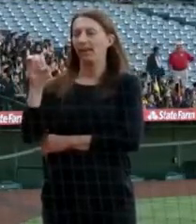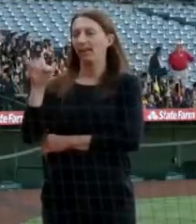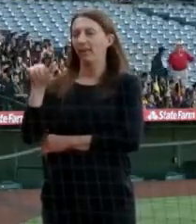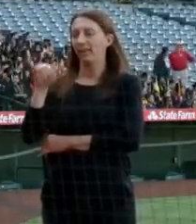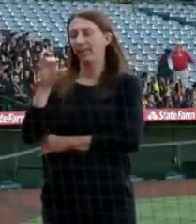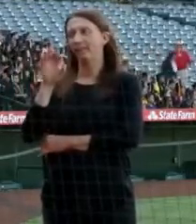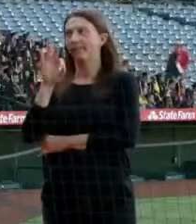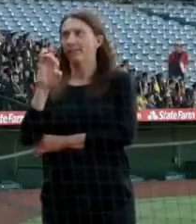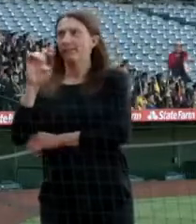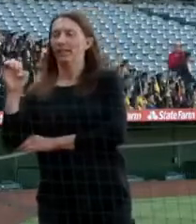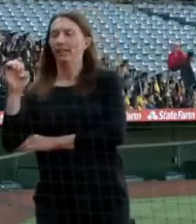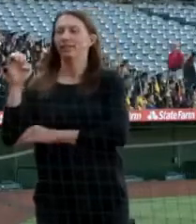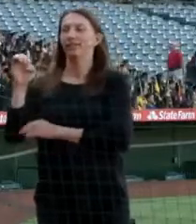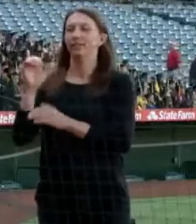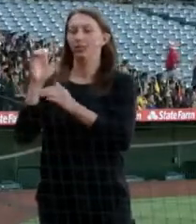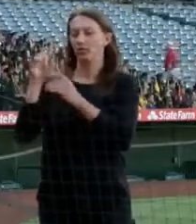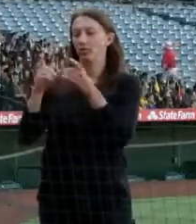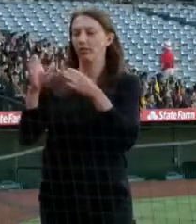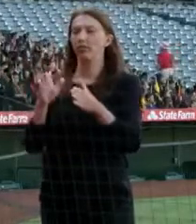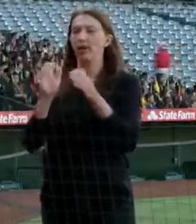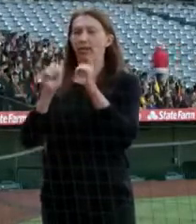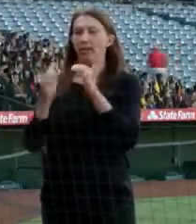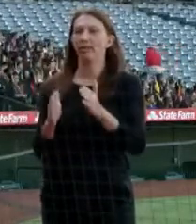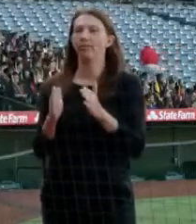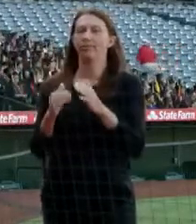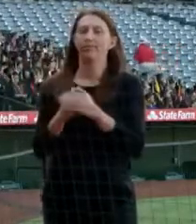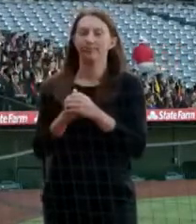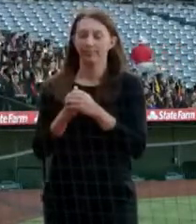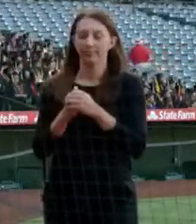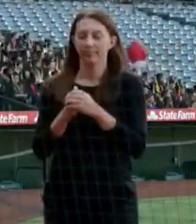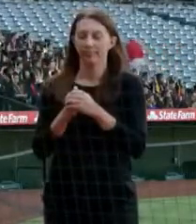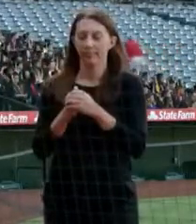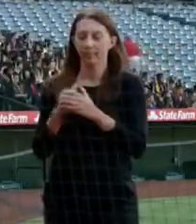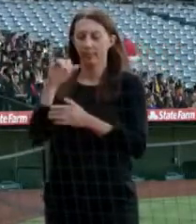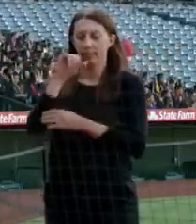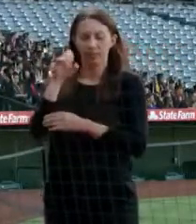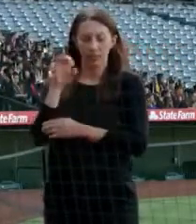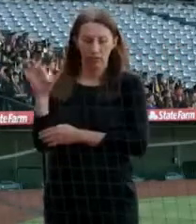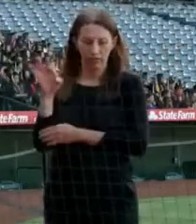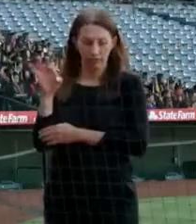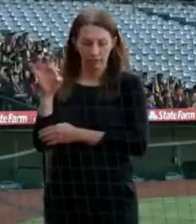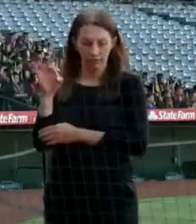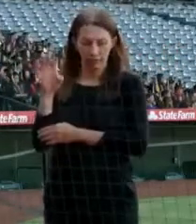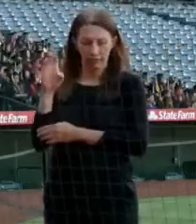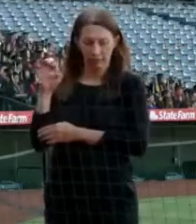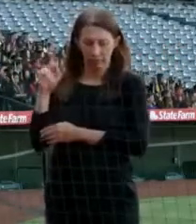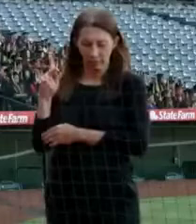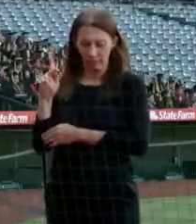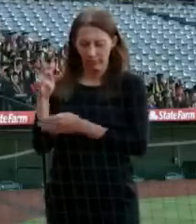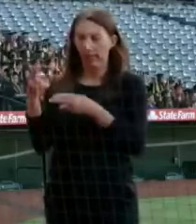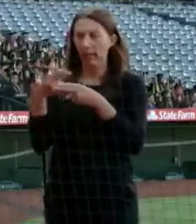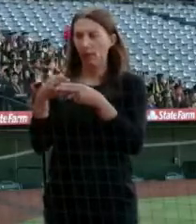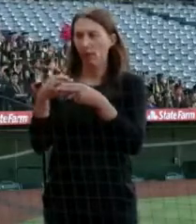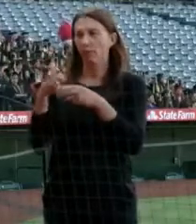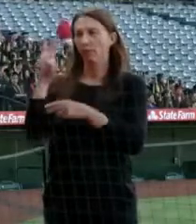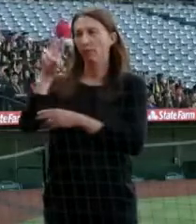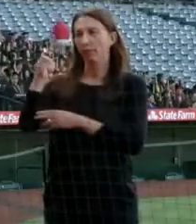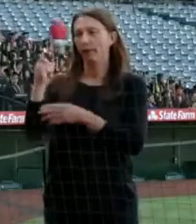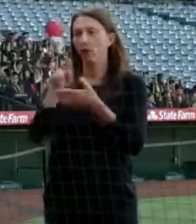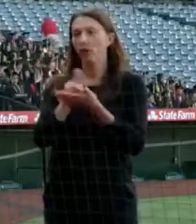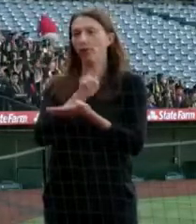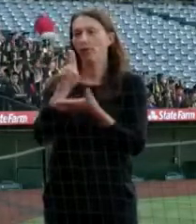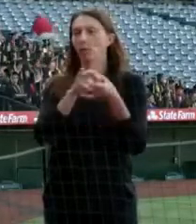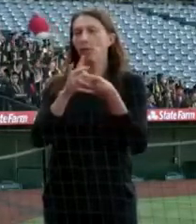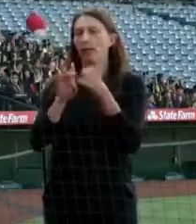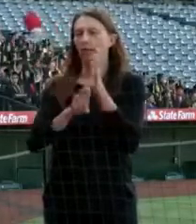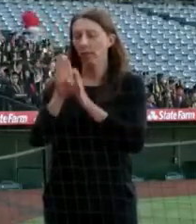Yao, Vice President, Information Technology. Jeff Cook, Interim Vice President, University Relations and